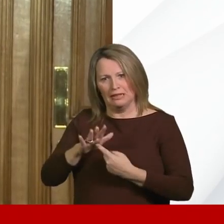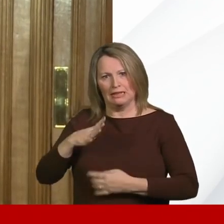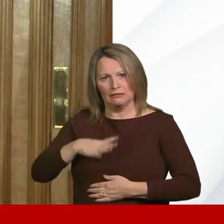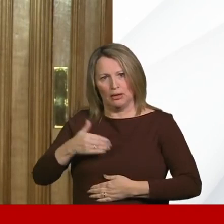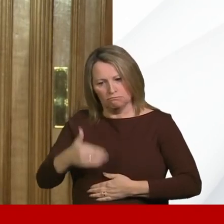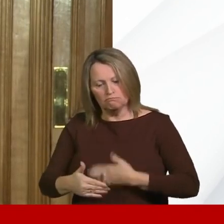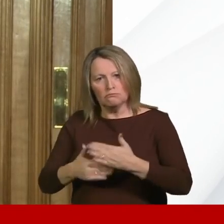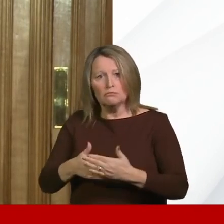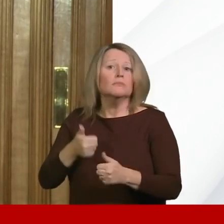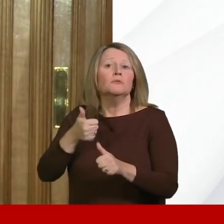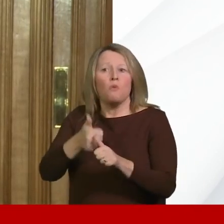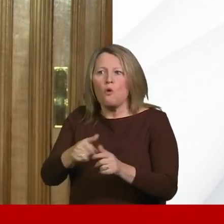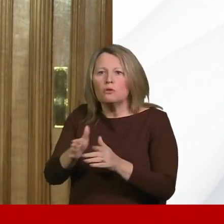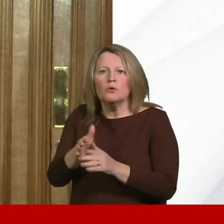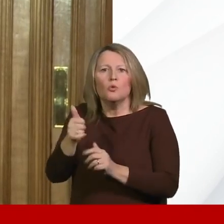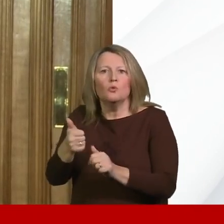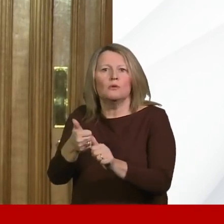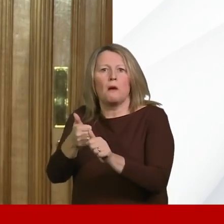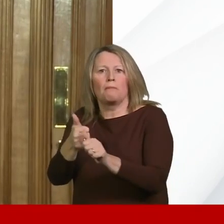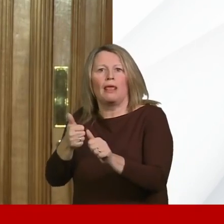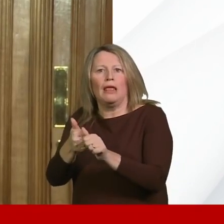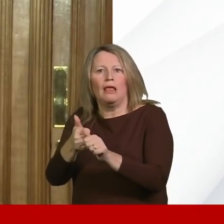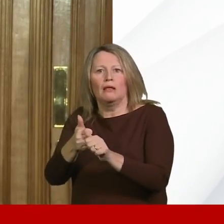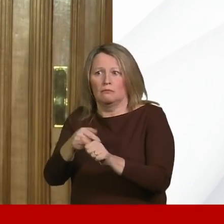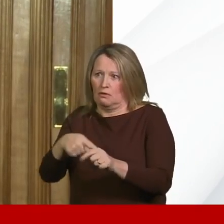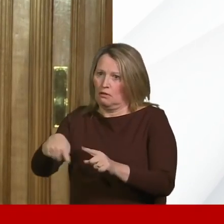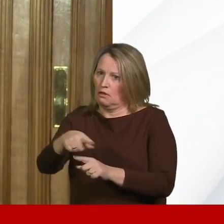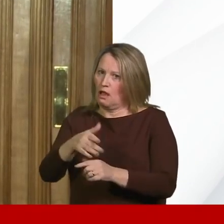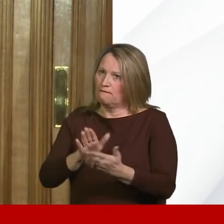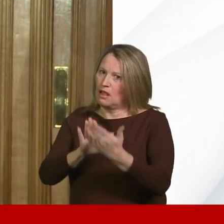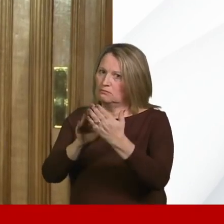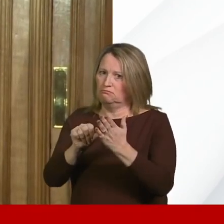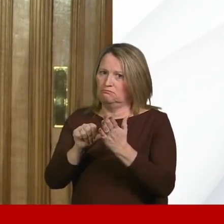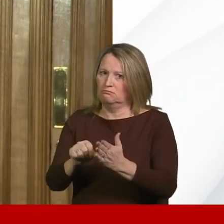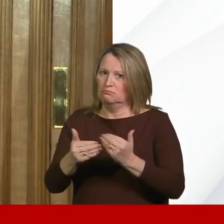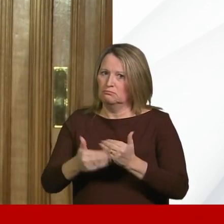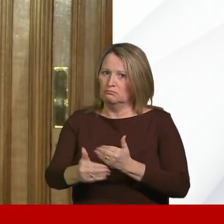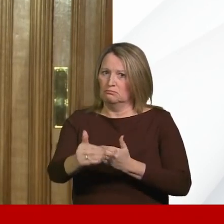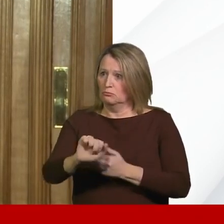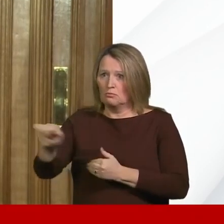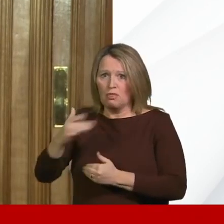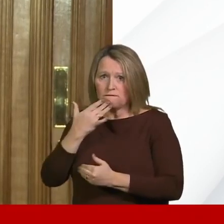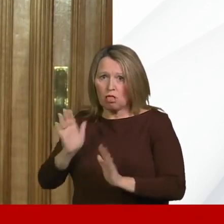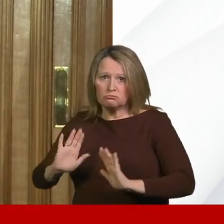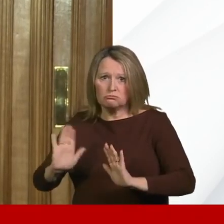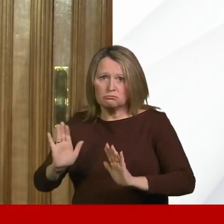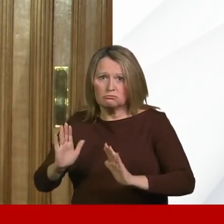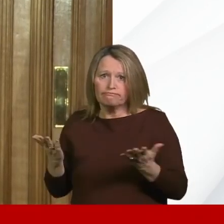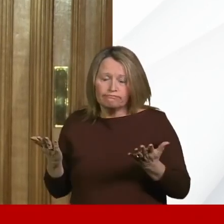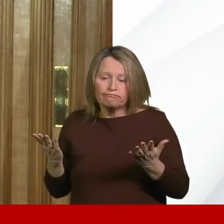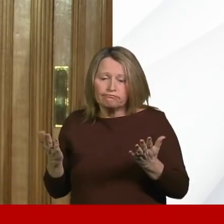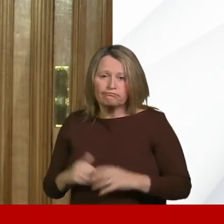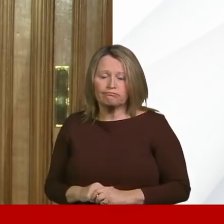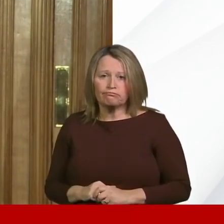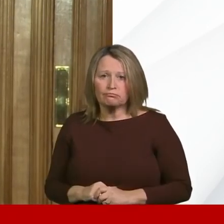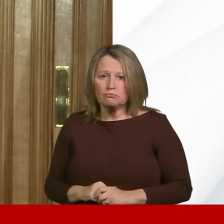And we certainly will be doing whatever it takes to help those companies through tough times, because